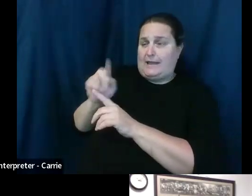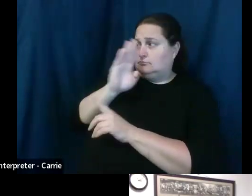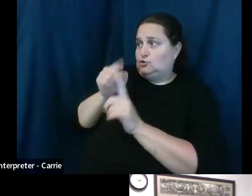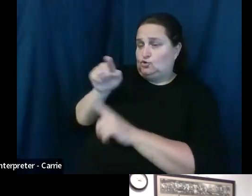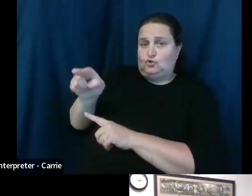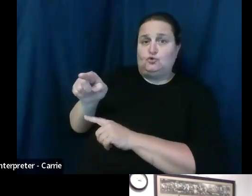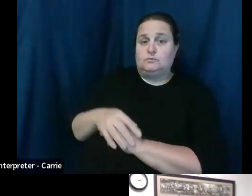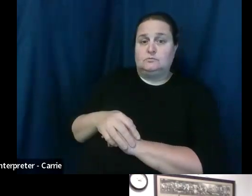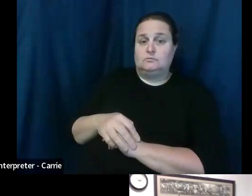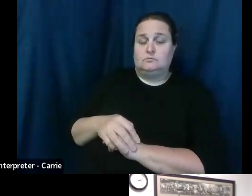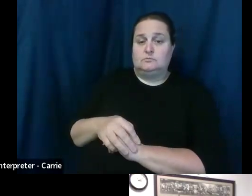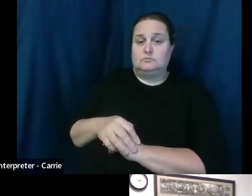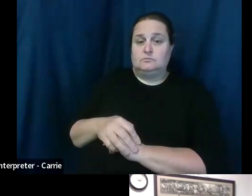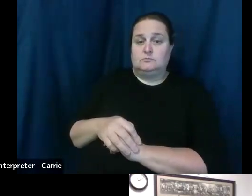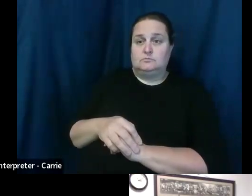able to.